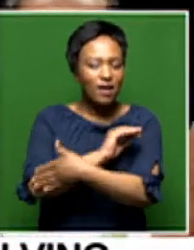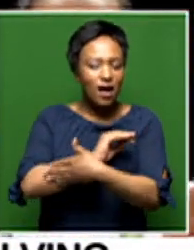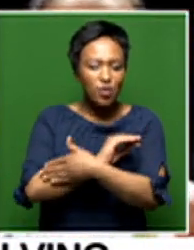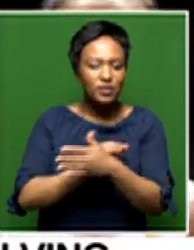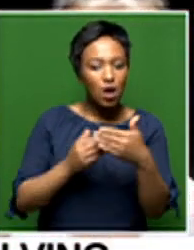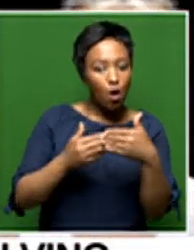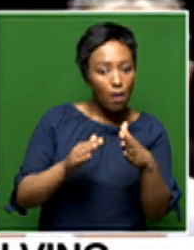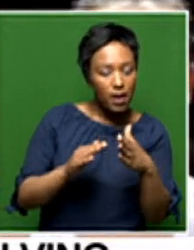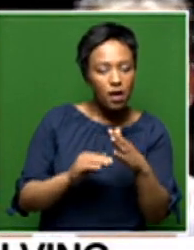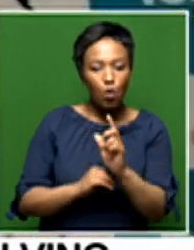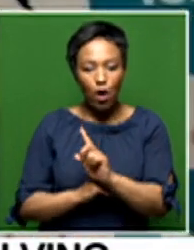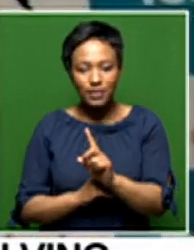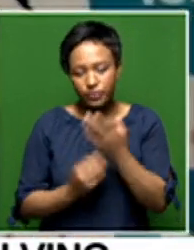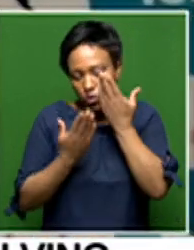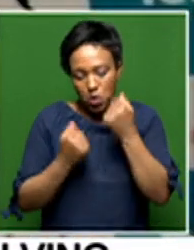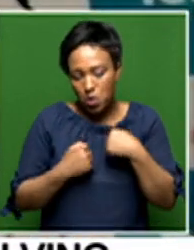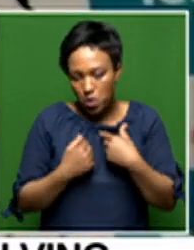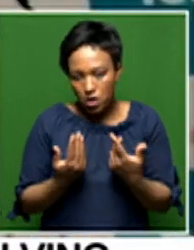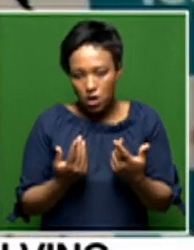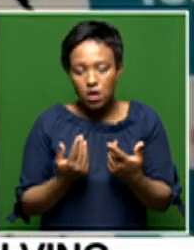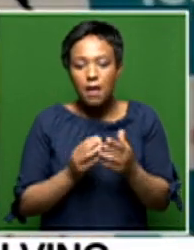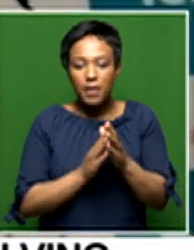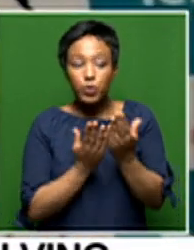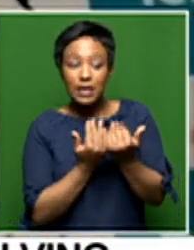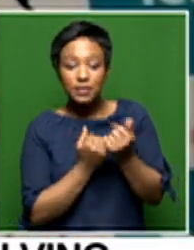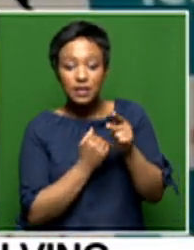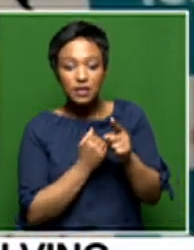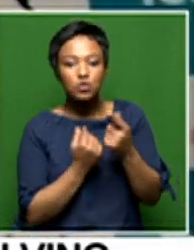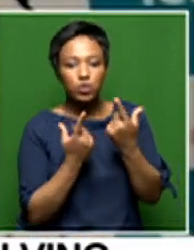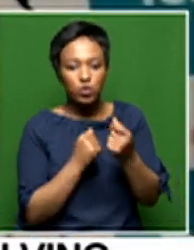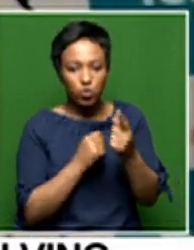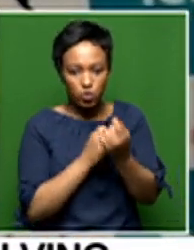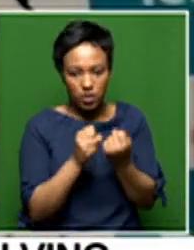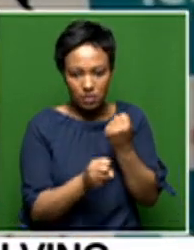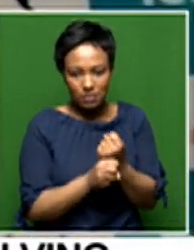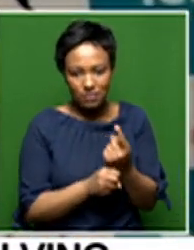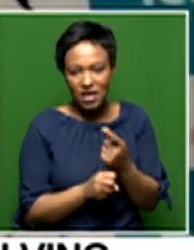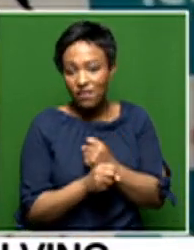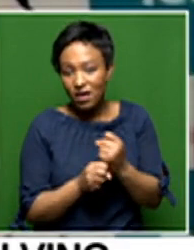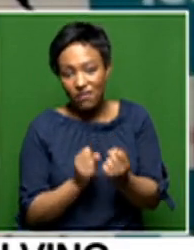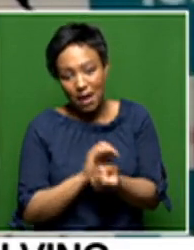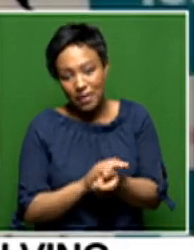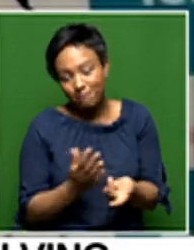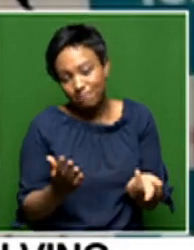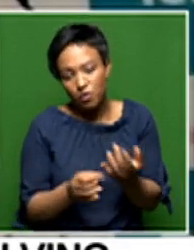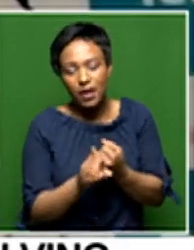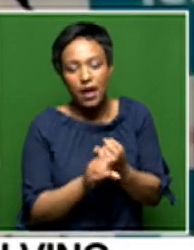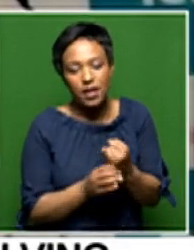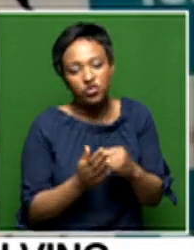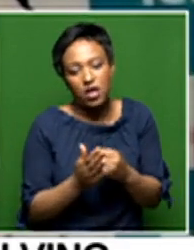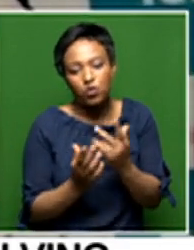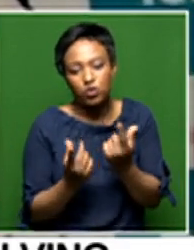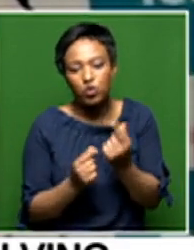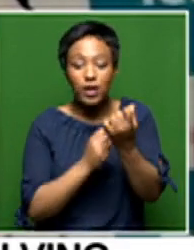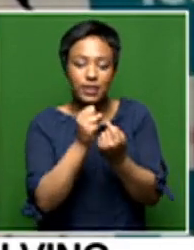countries, whether they will be opened or what. But that is what we are anticipating on doing this year. And if it doesn't happen, we'll do it early January next